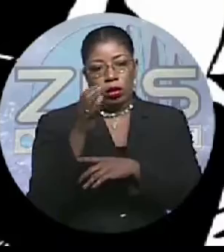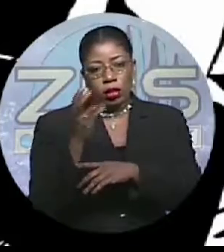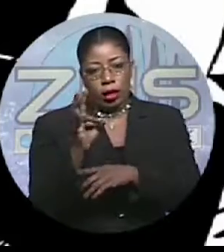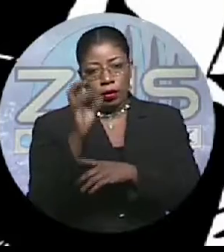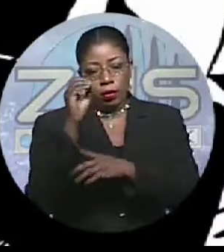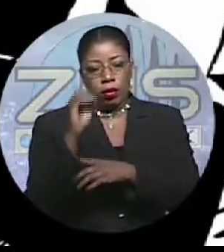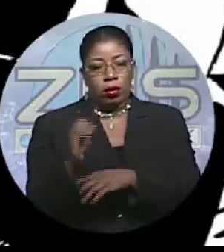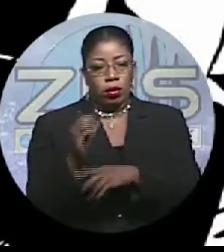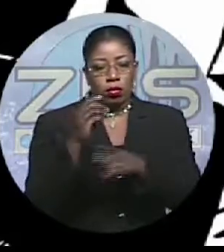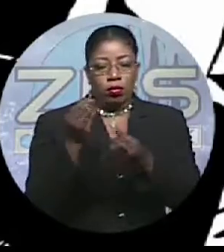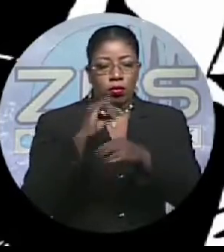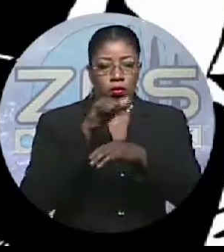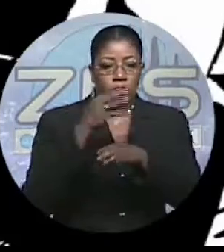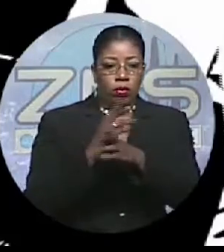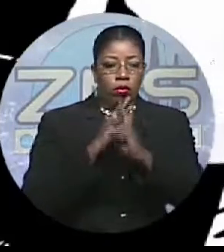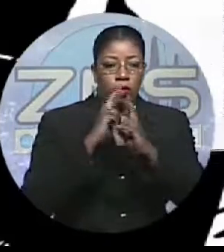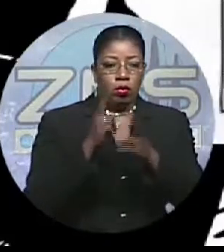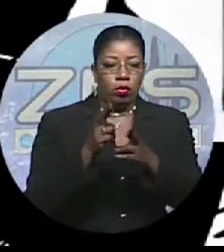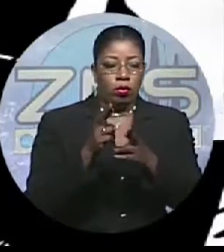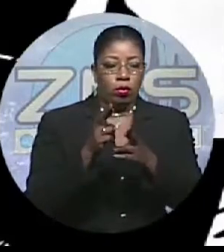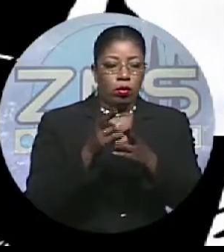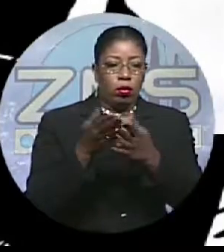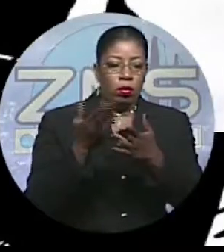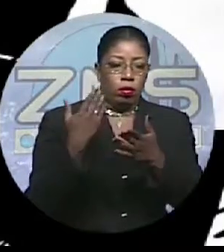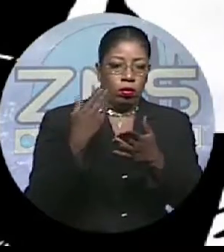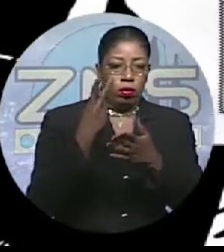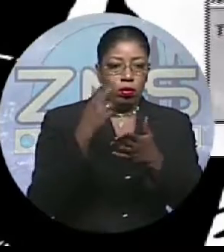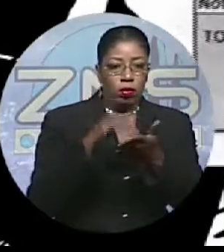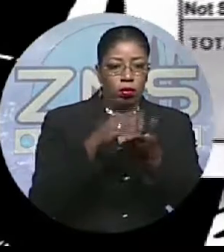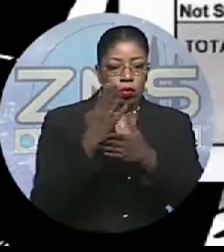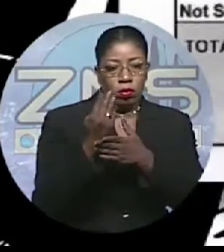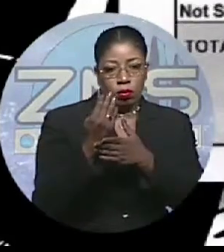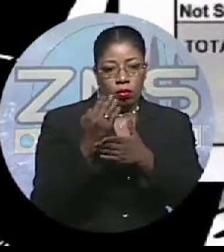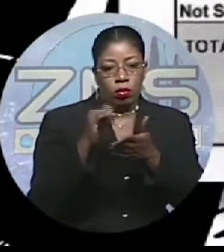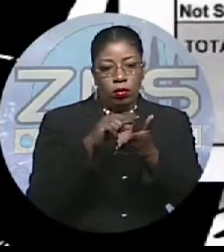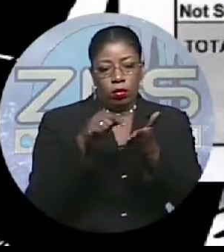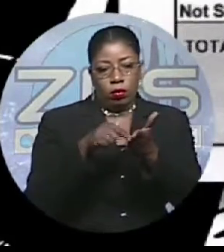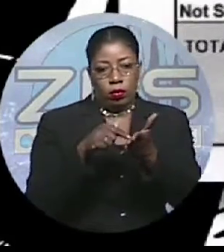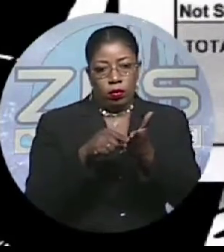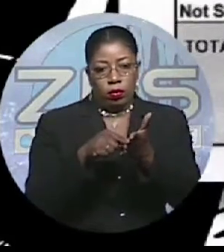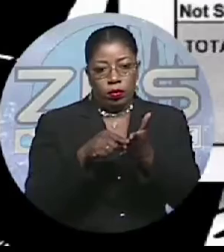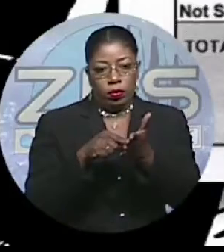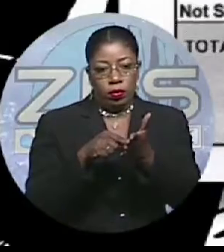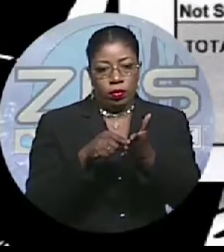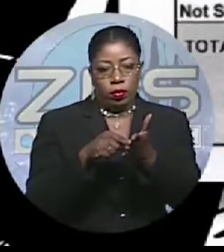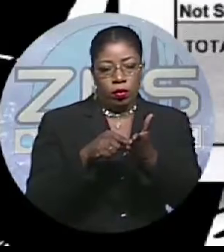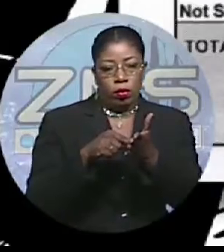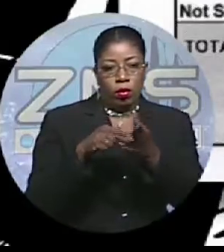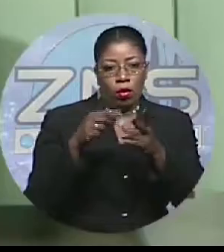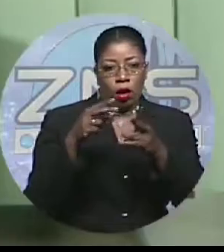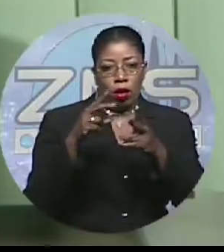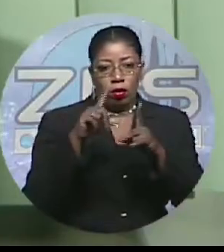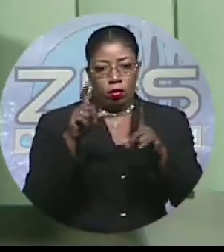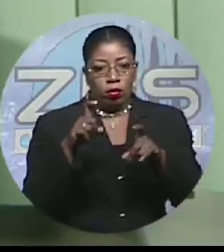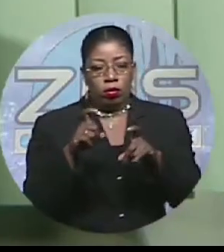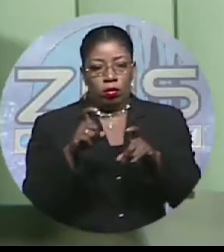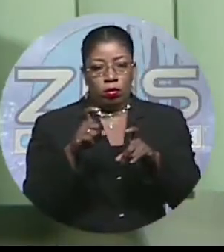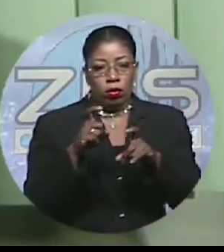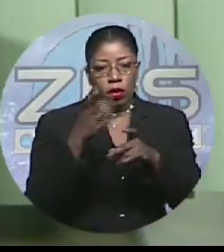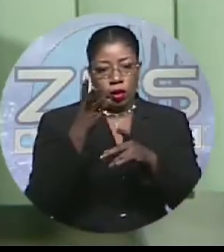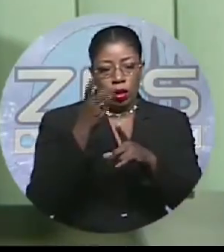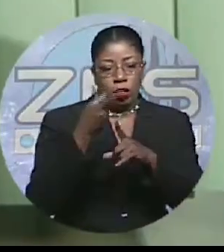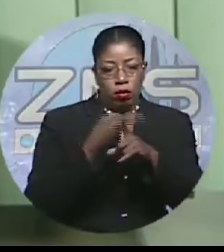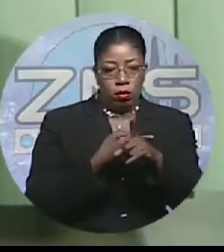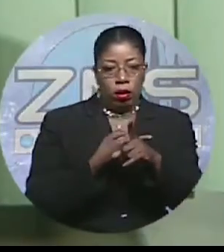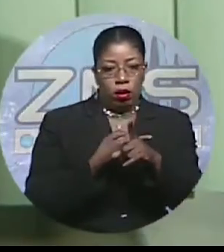15.7% unemployment recorded in November 2014. The survey that measures 6 months references April 27th